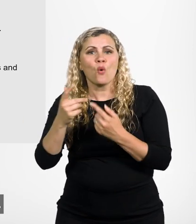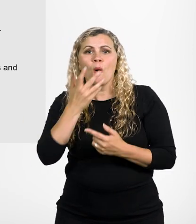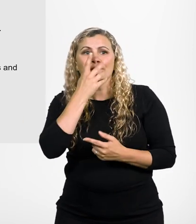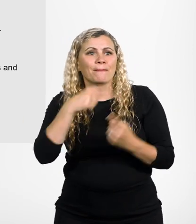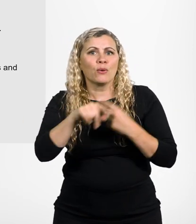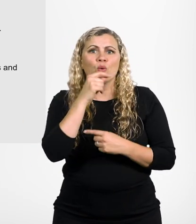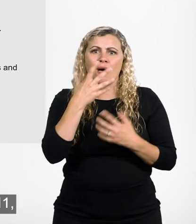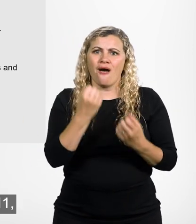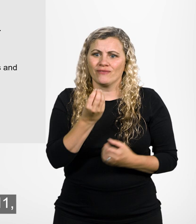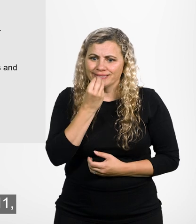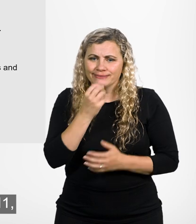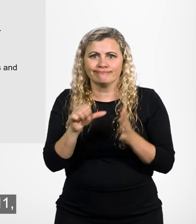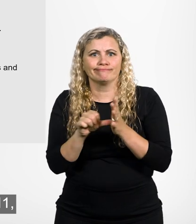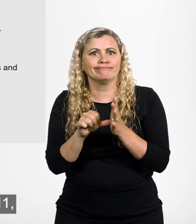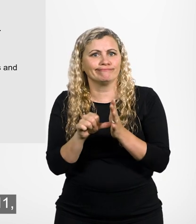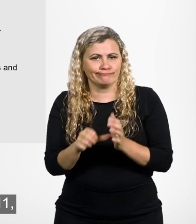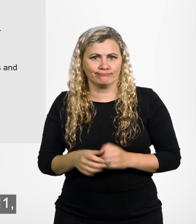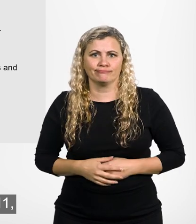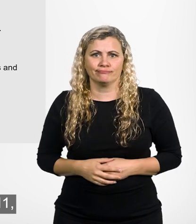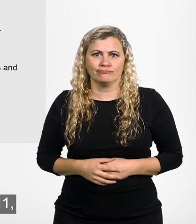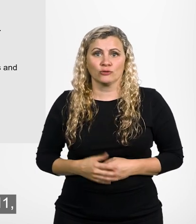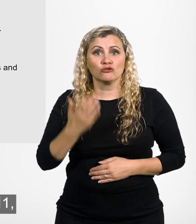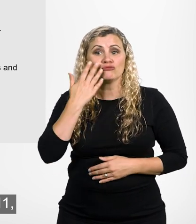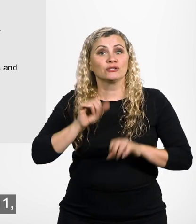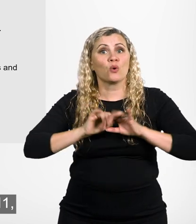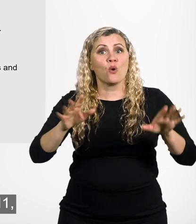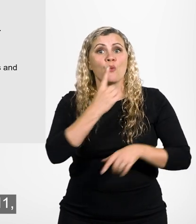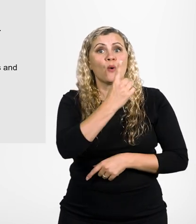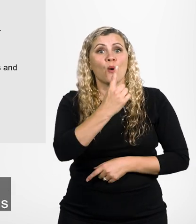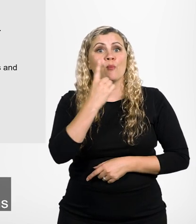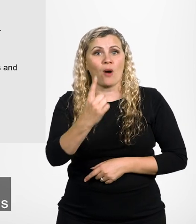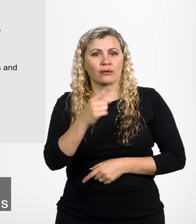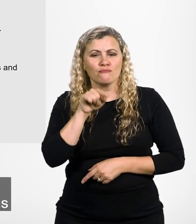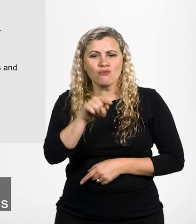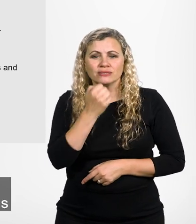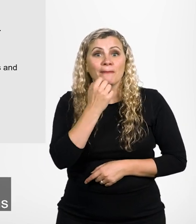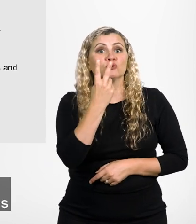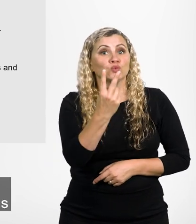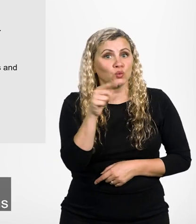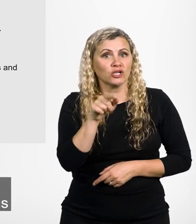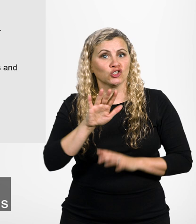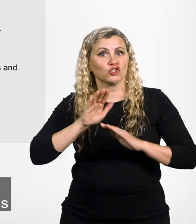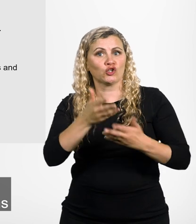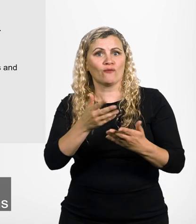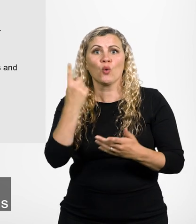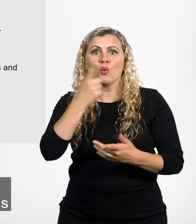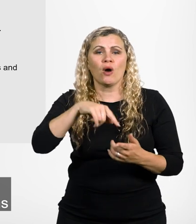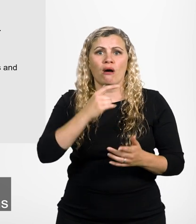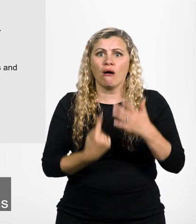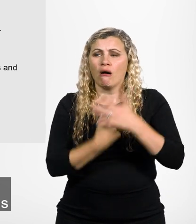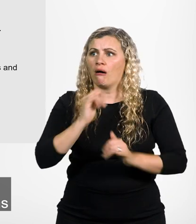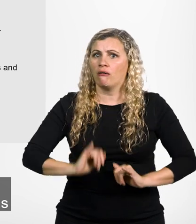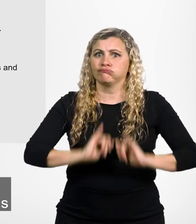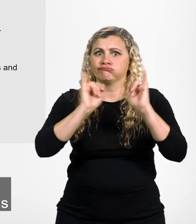disorders we have recently launched our travel one press 2 service for those who find